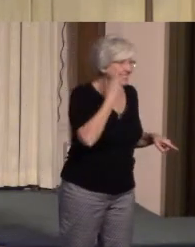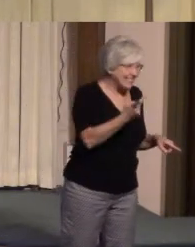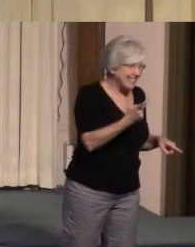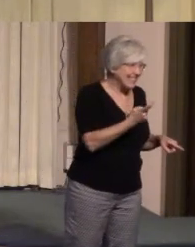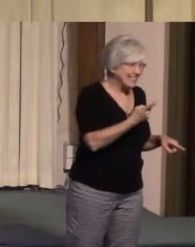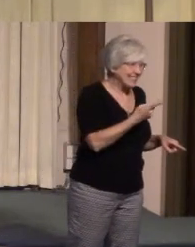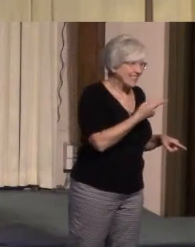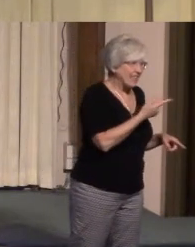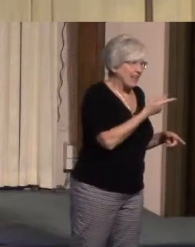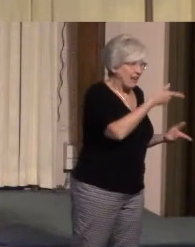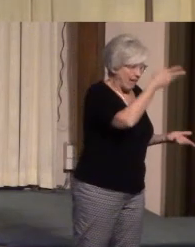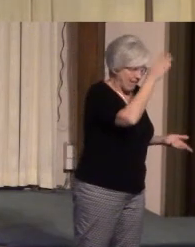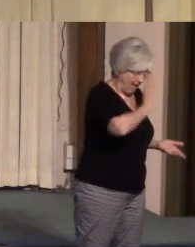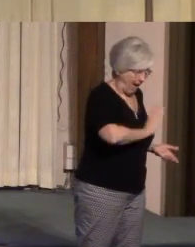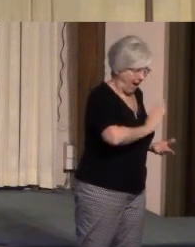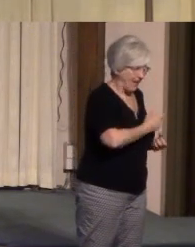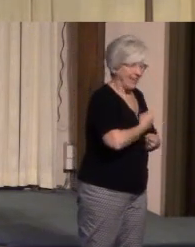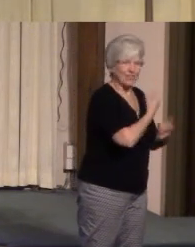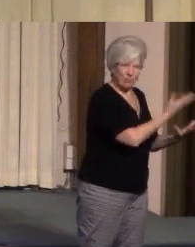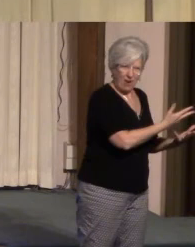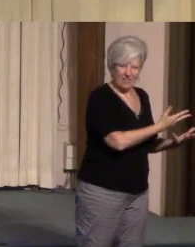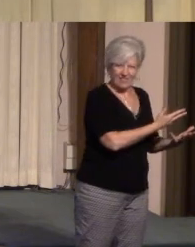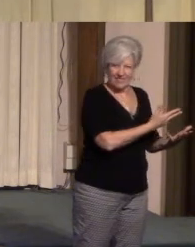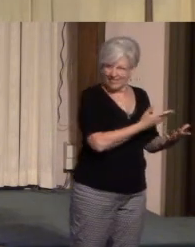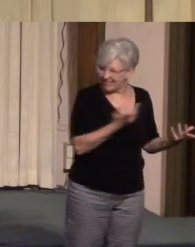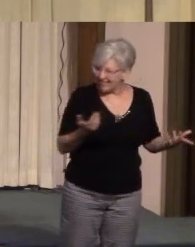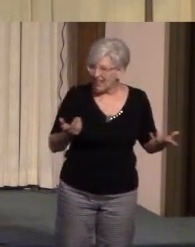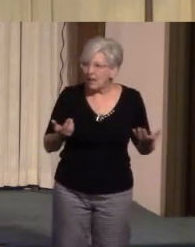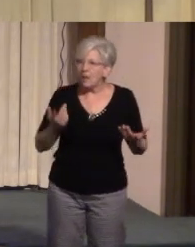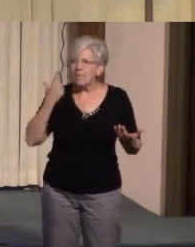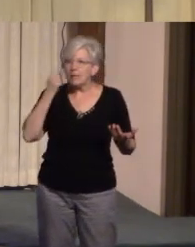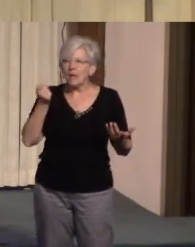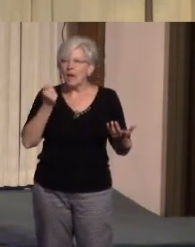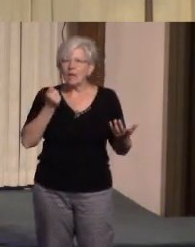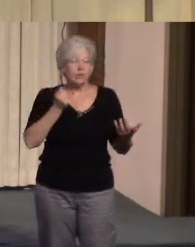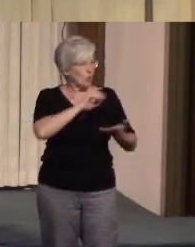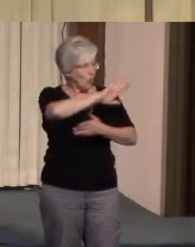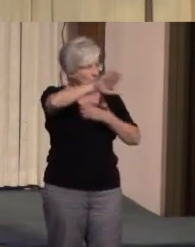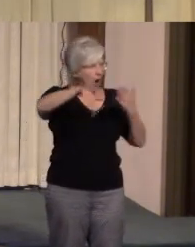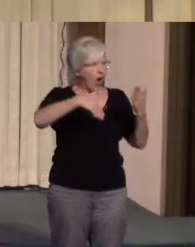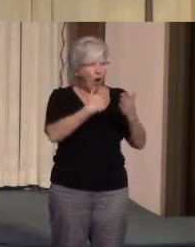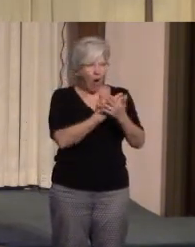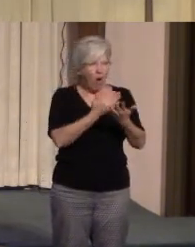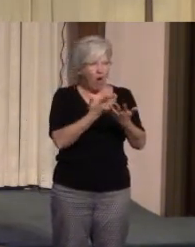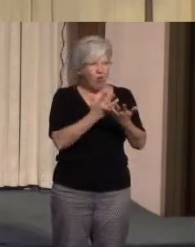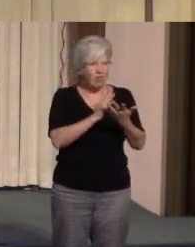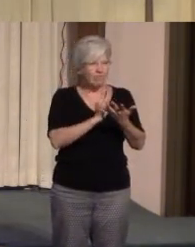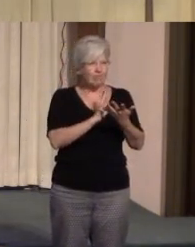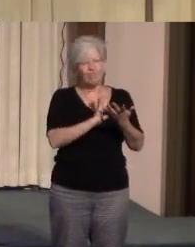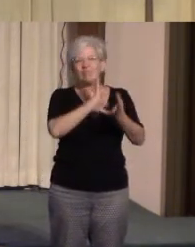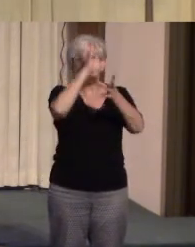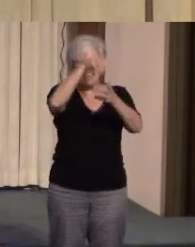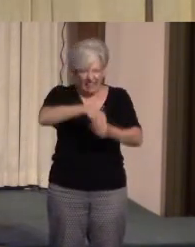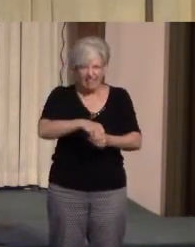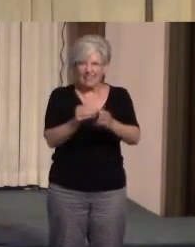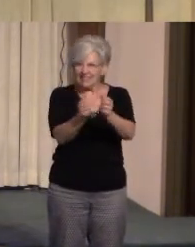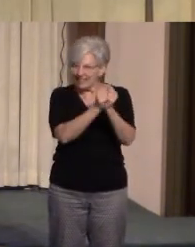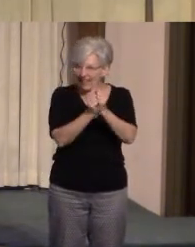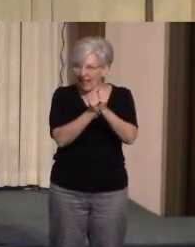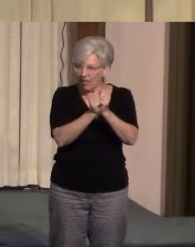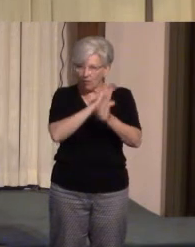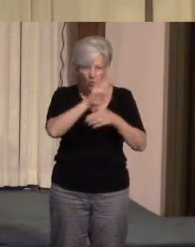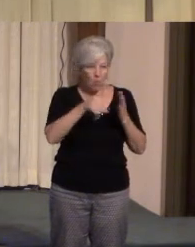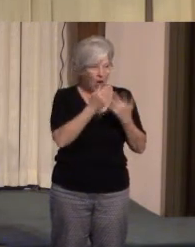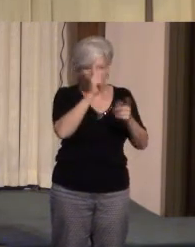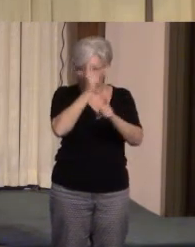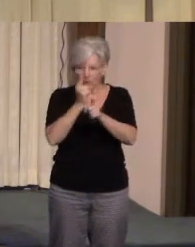sense? Right? So because we're all in this together, because we're all brothers and sisters. It's like